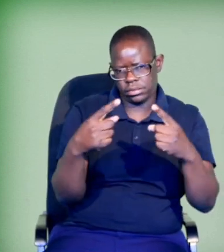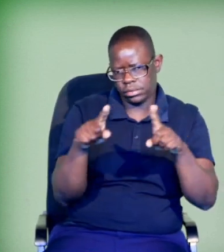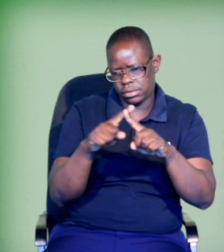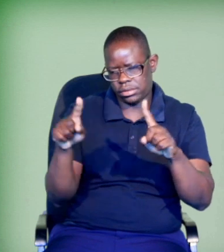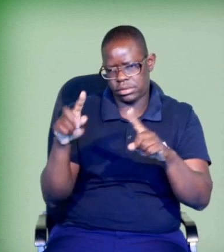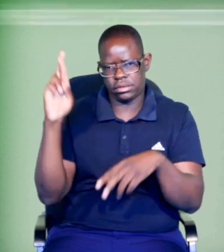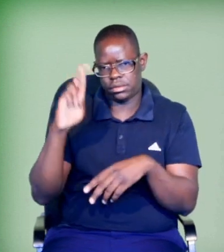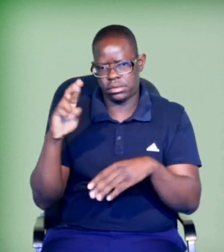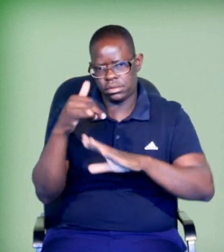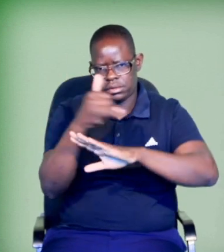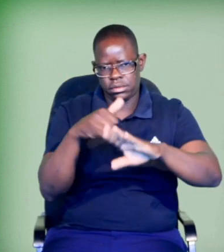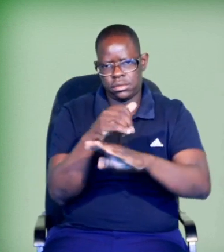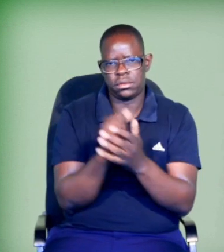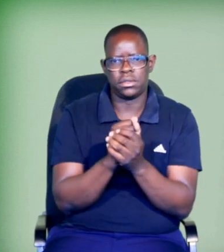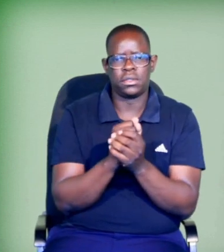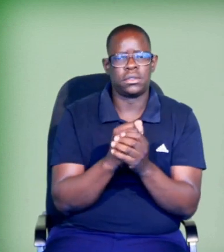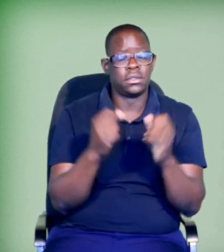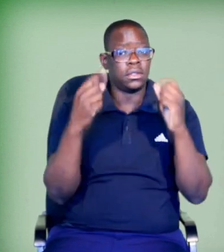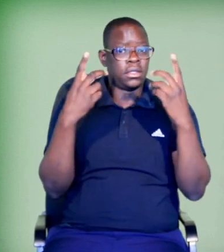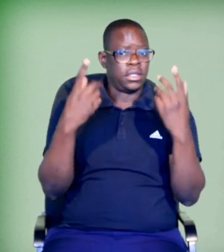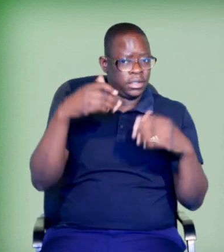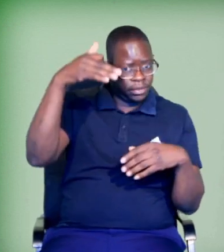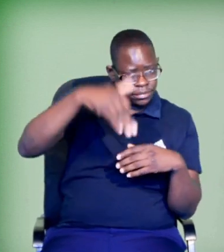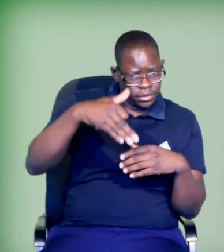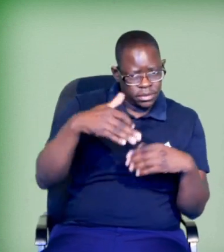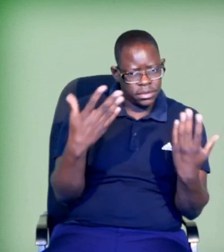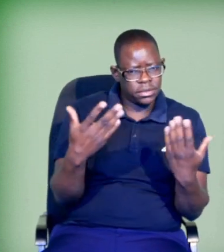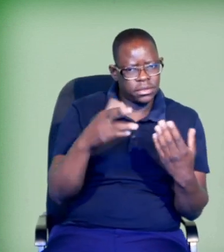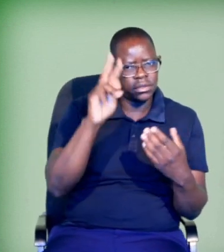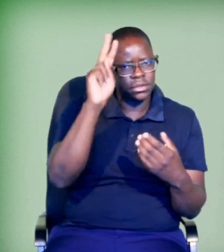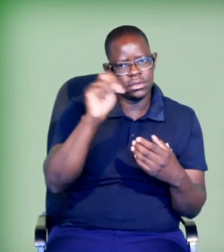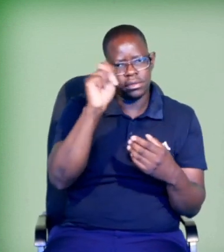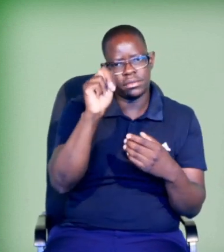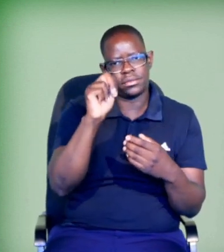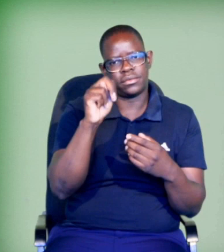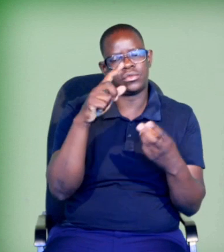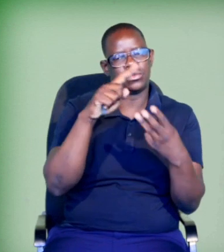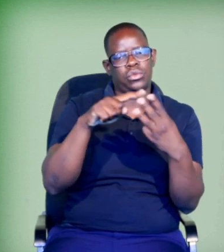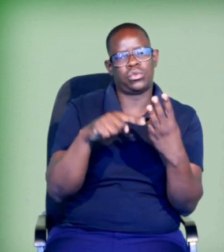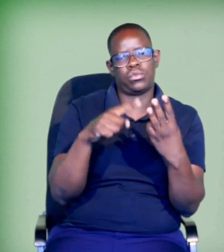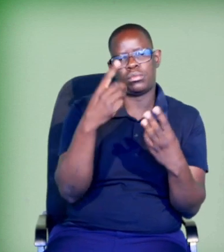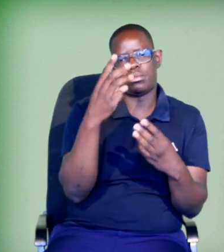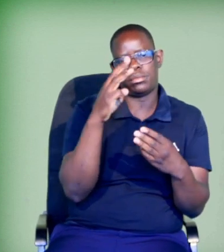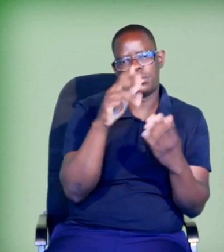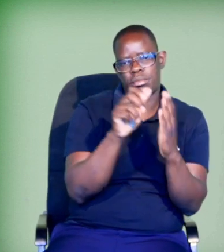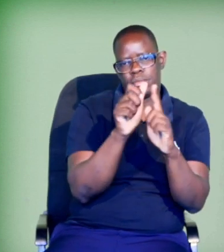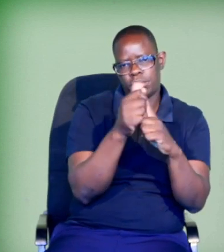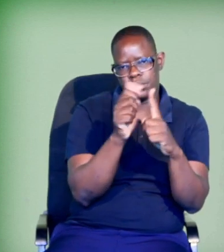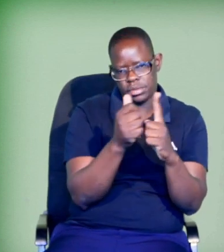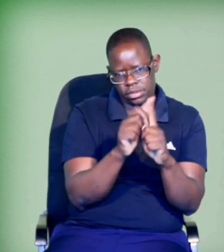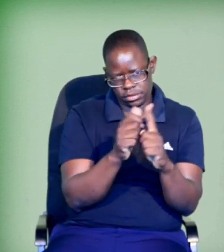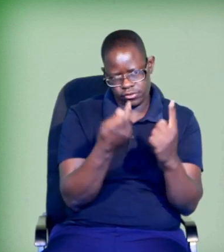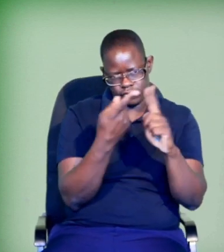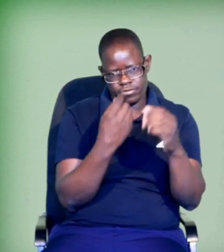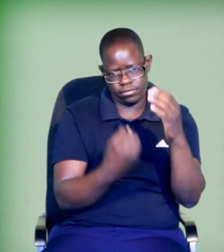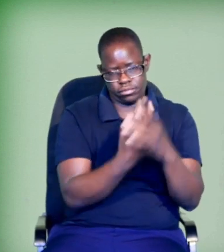regions and areas. Oh, like in Namibia, the northern regions are even known as the maize triangle. That's where maize products